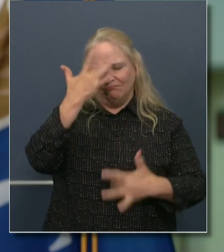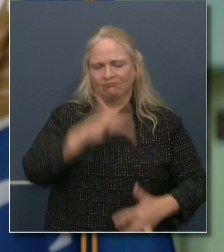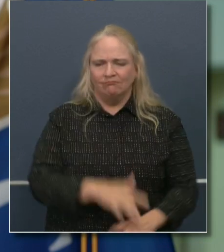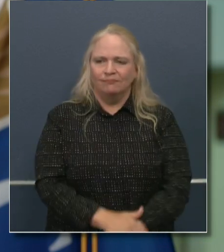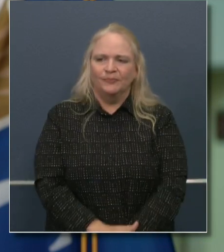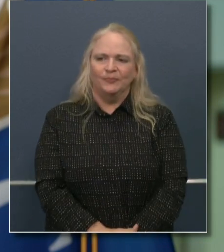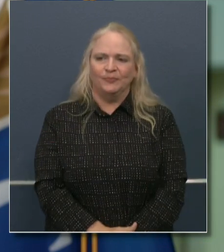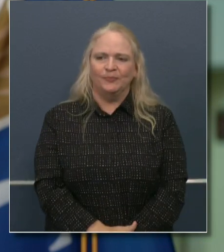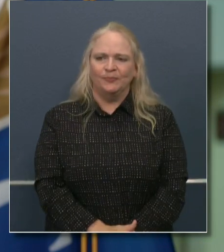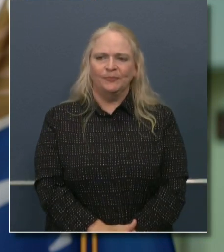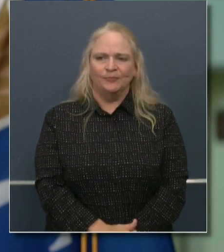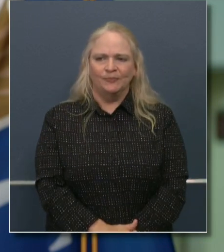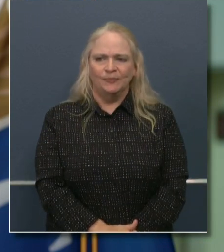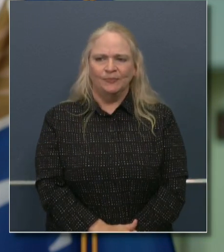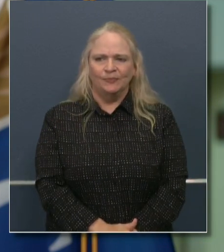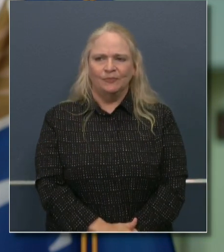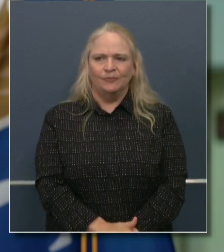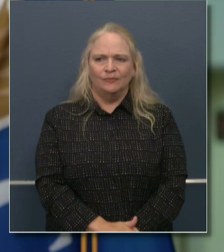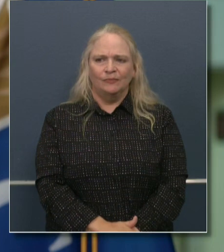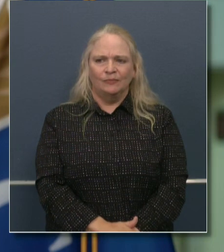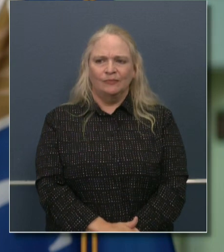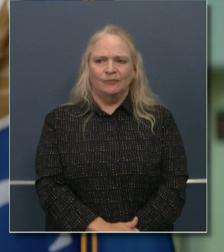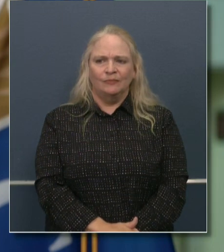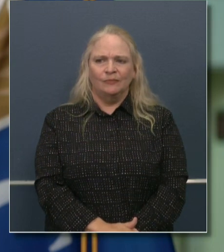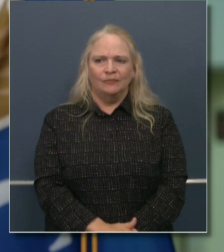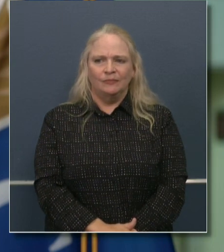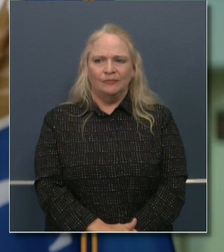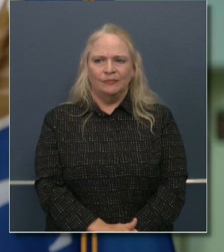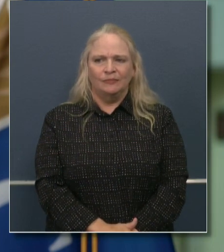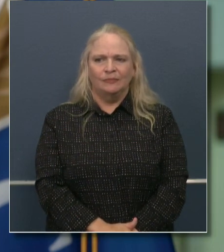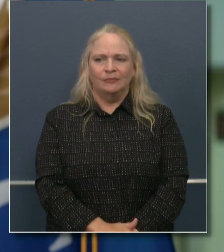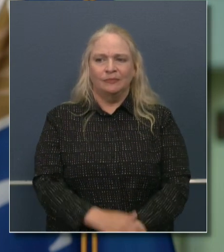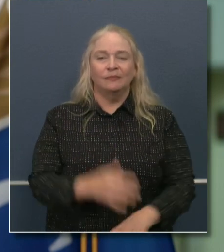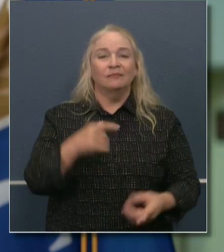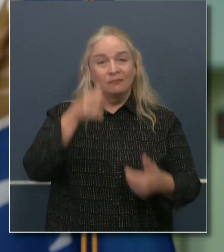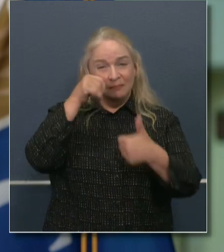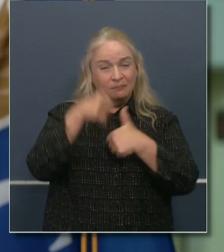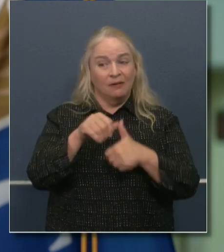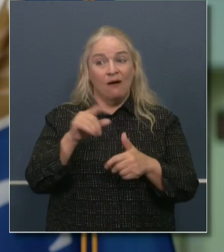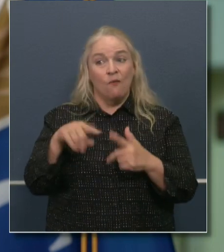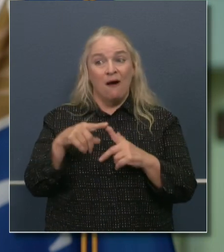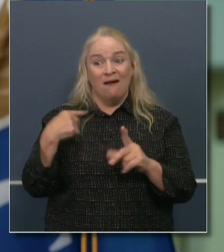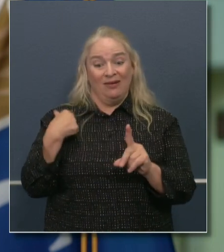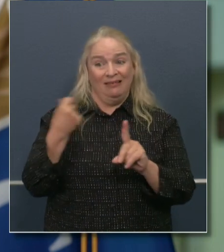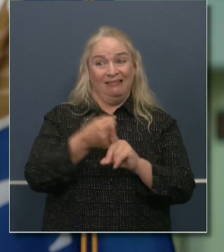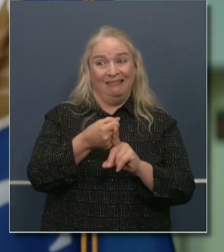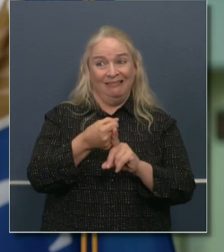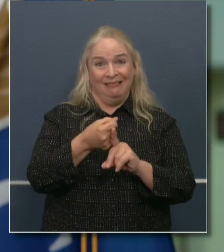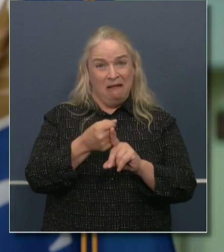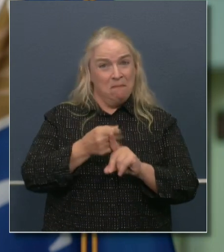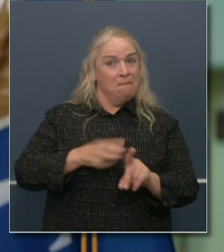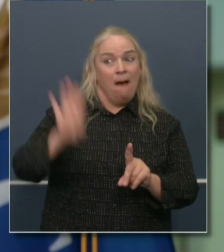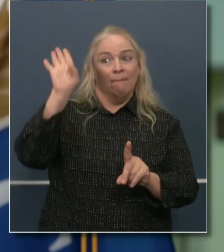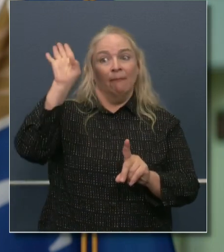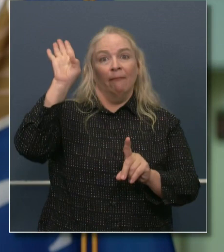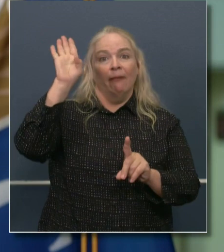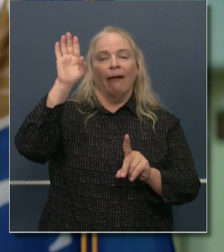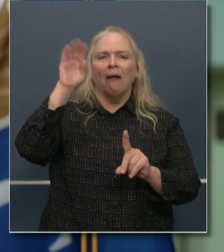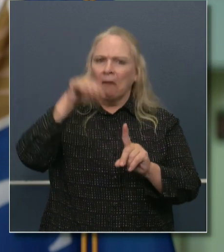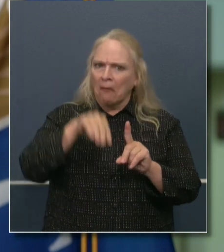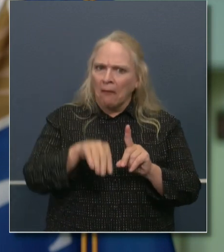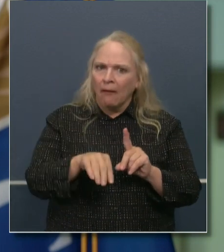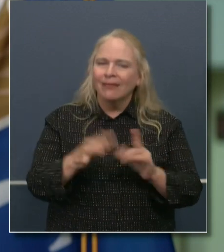of sorts in this first wave of the pandemic. And so again, dimmer switch